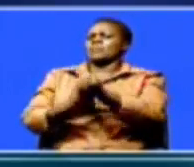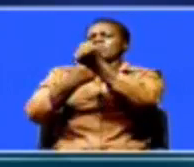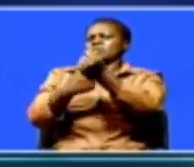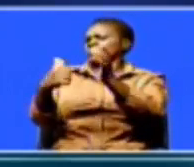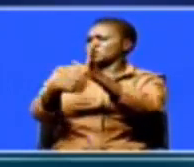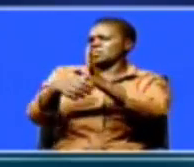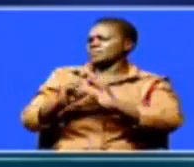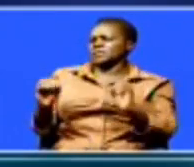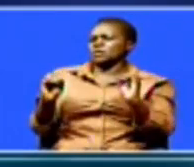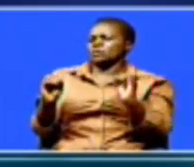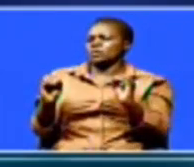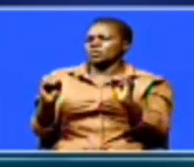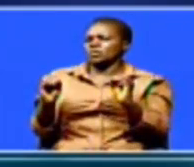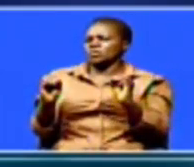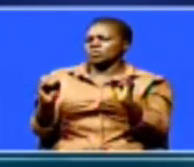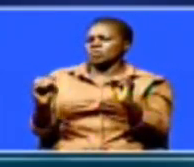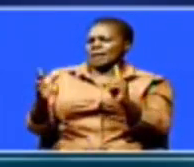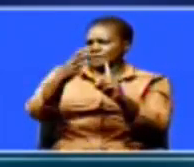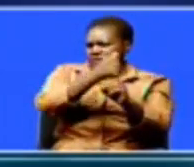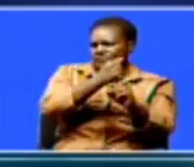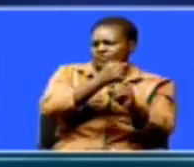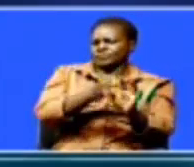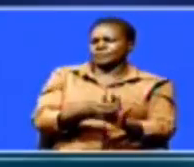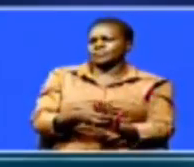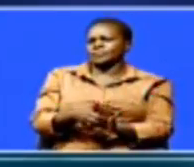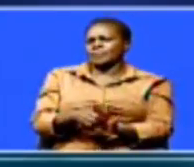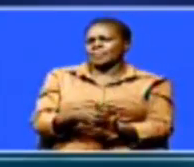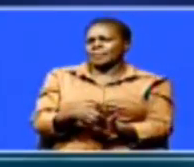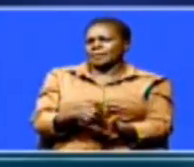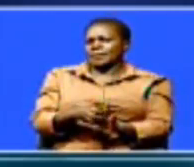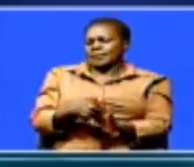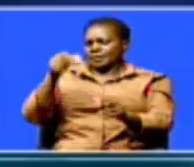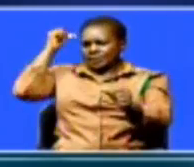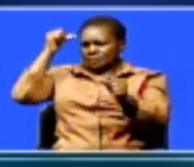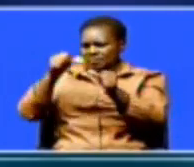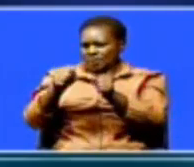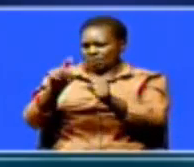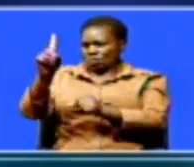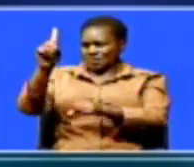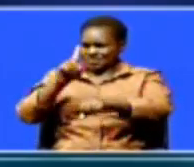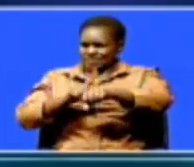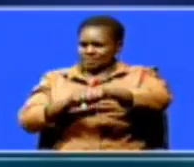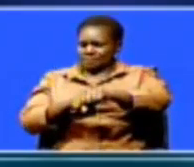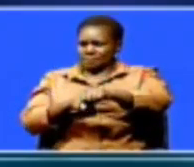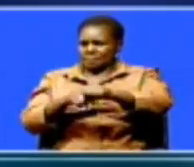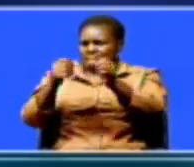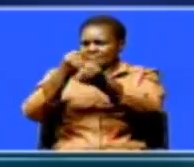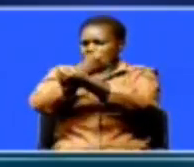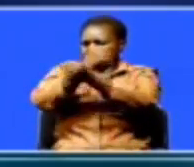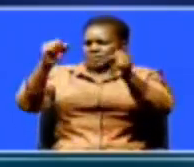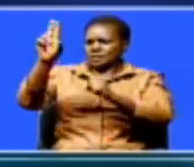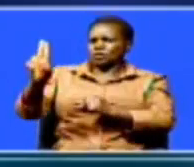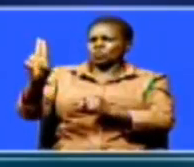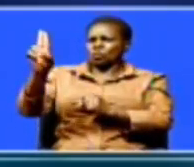him to achieve that. You must also remember that at one time, President